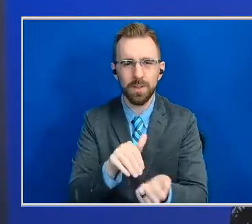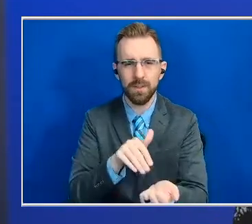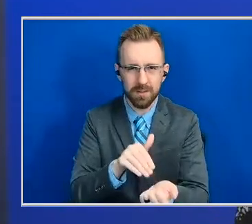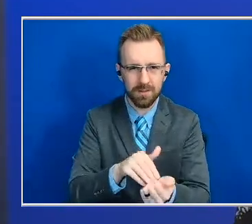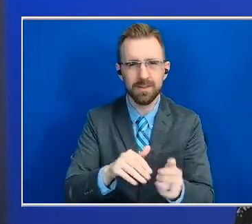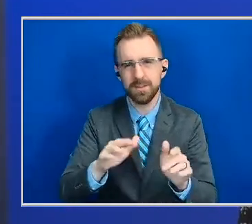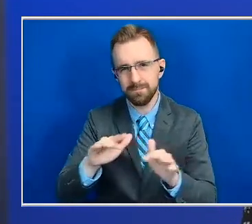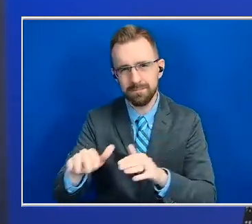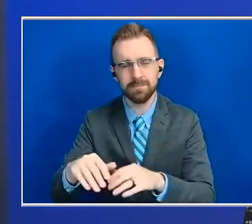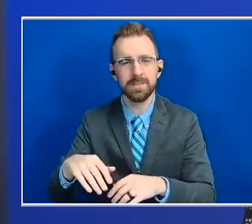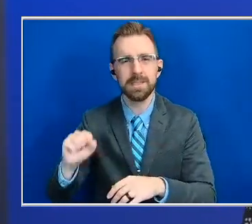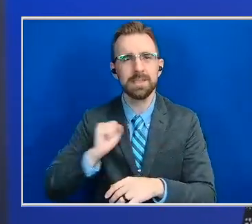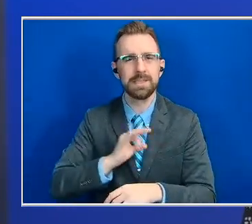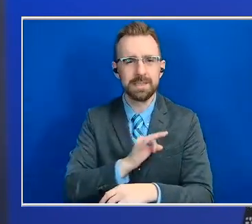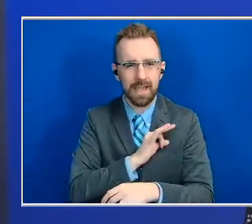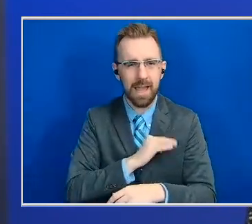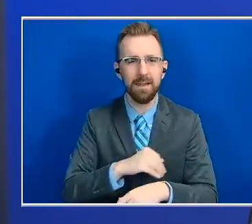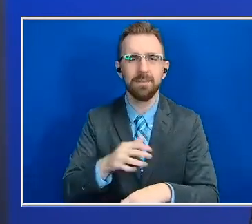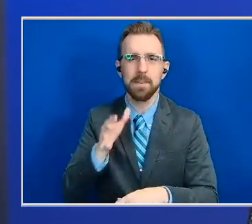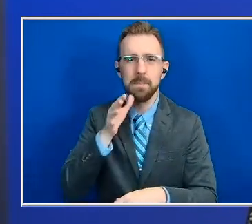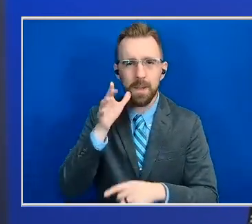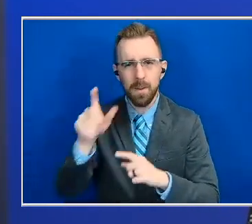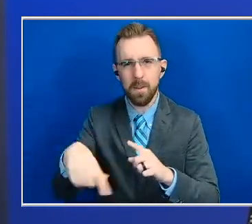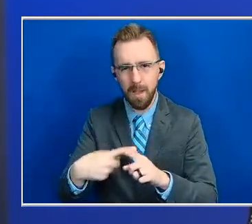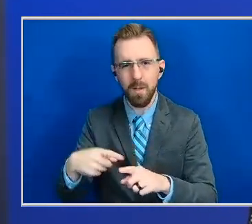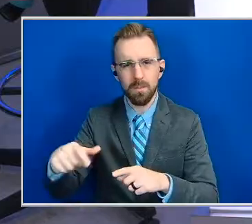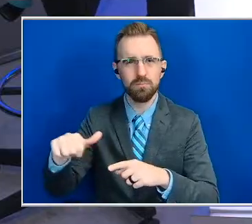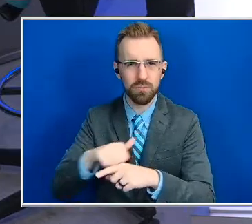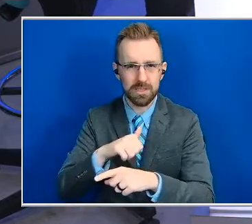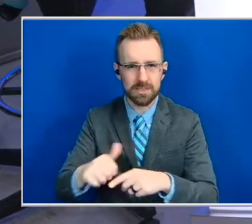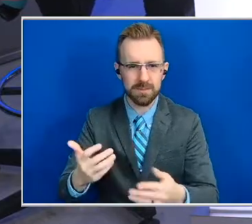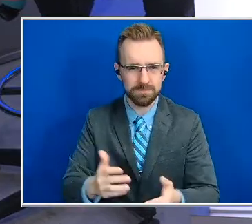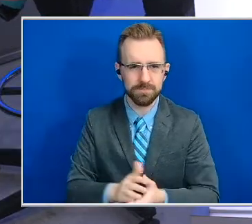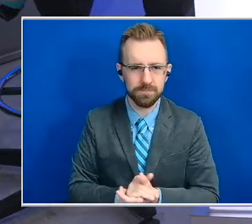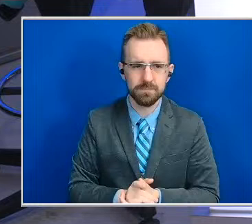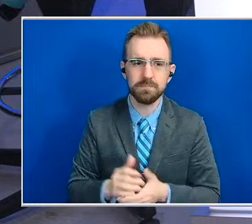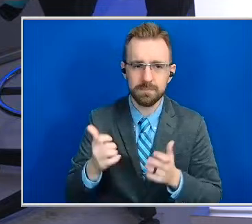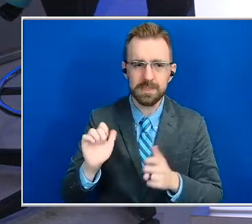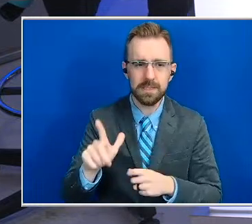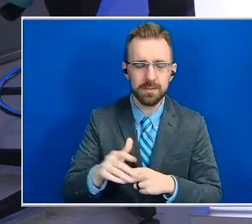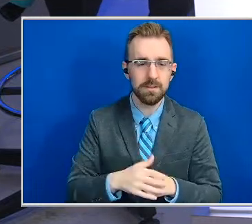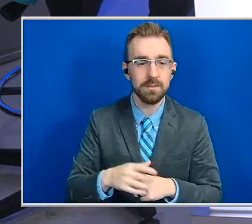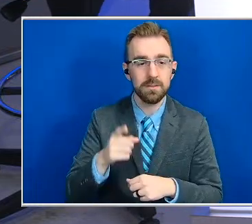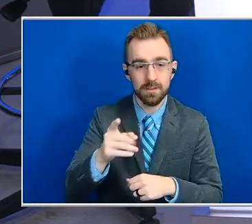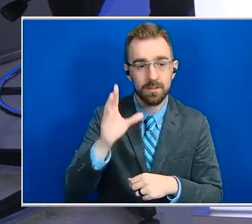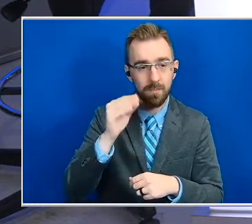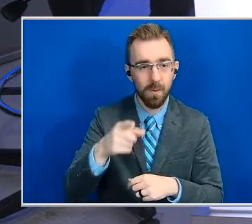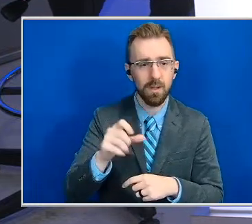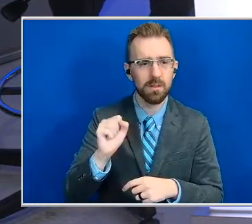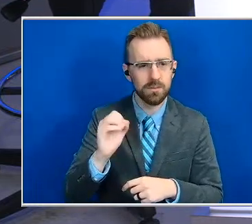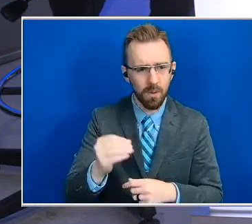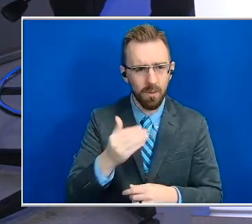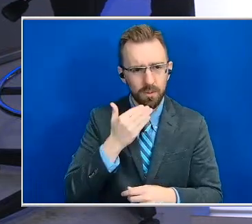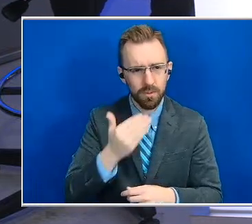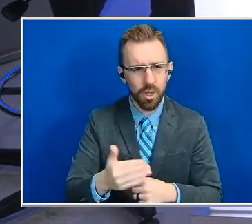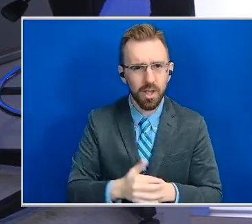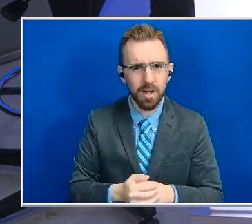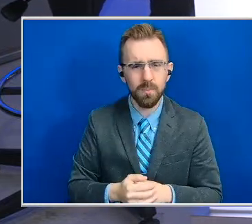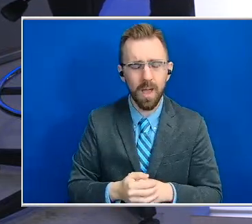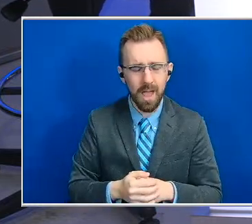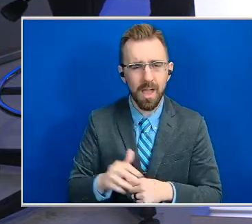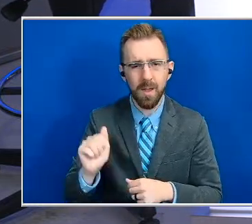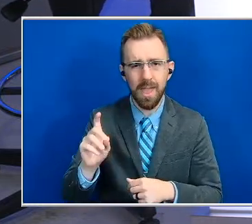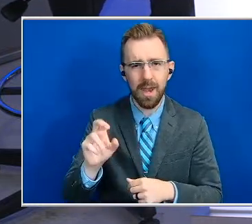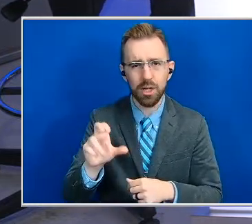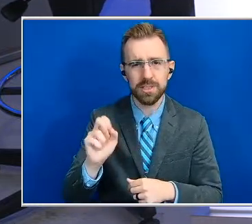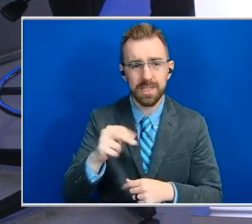and parents about the practices. Big deal, right? Yeah. It's a big deal. Anderson, you are being so good. But are you sharing treats or what?